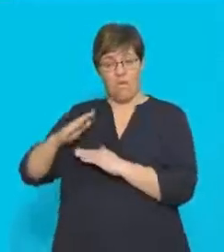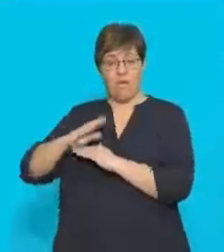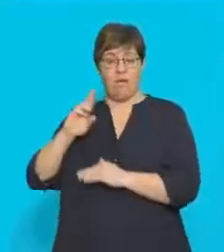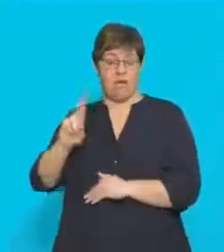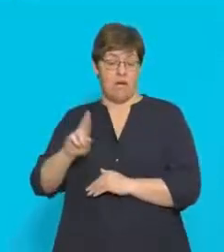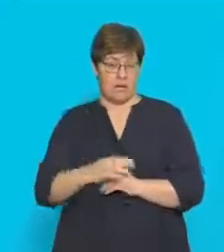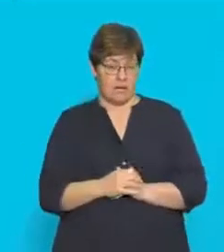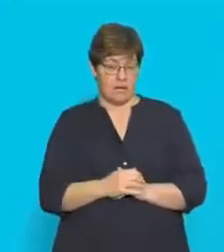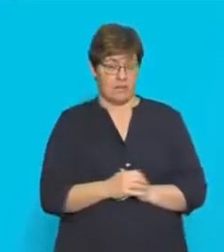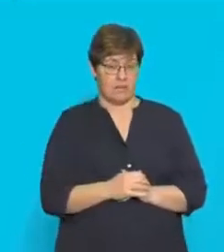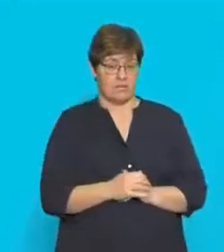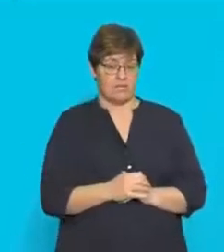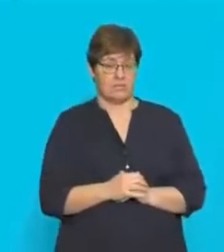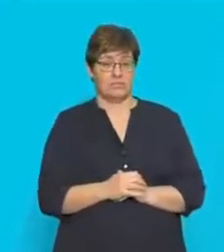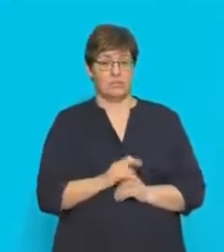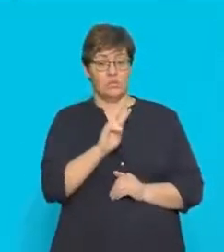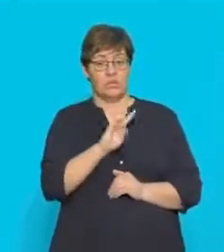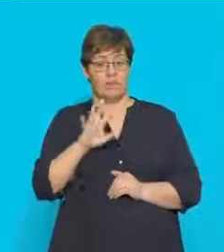our R,